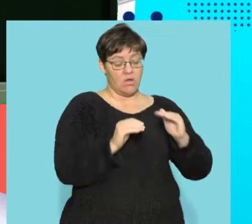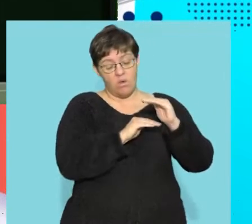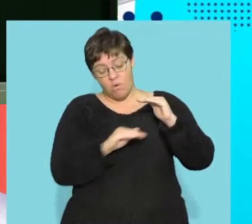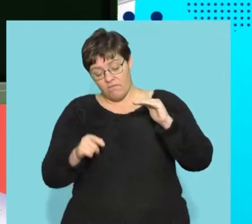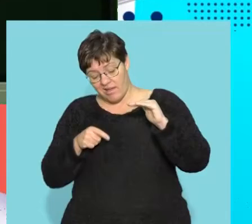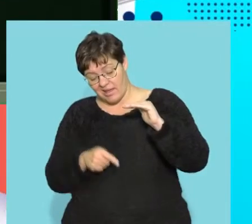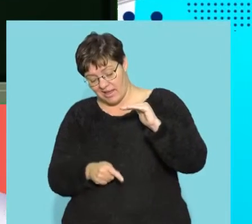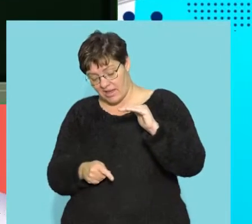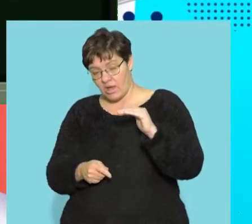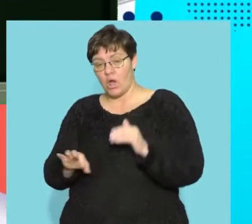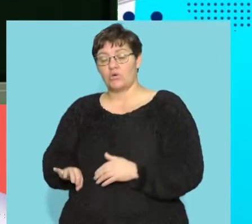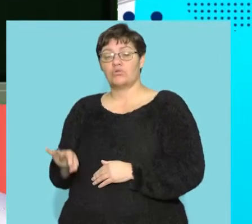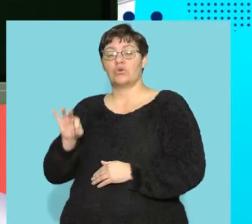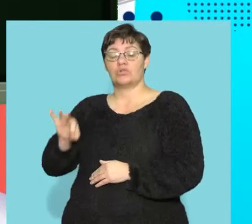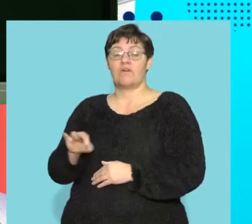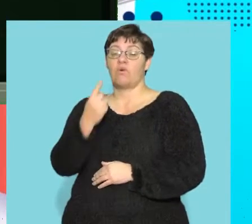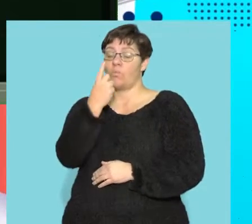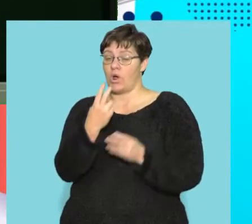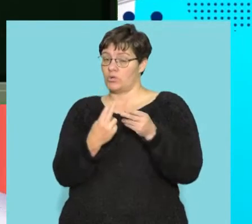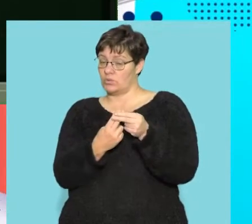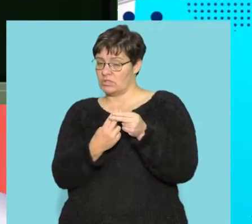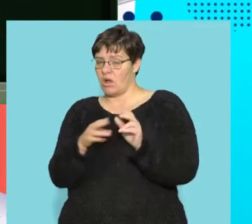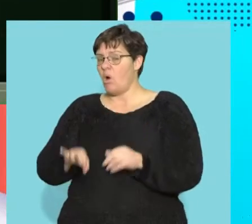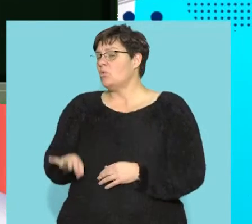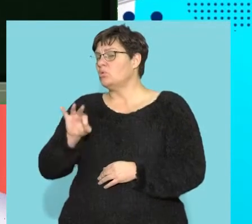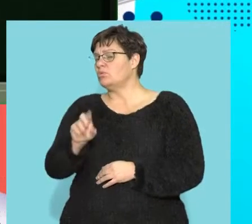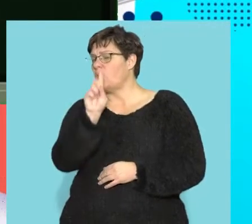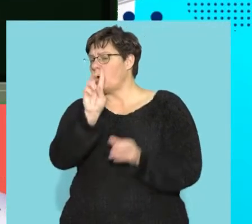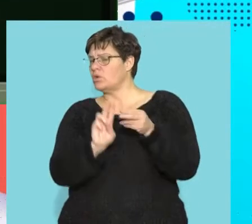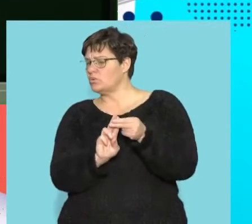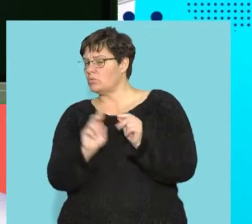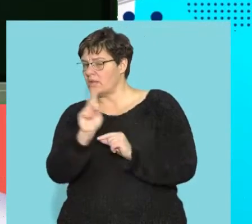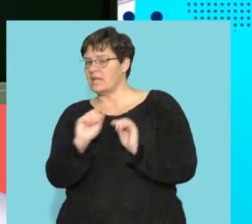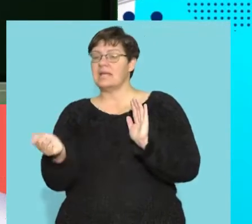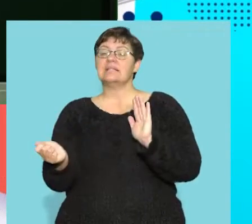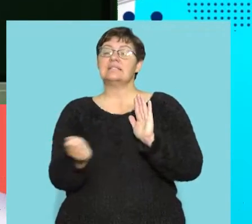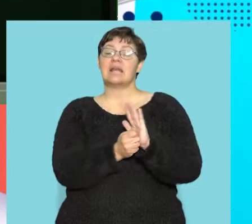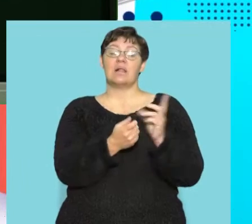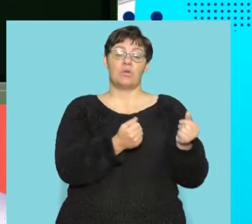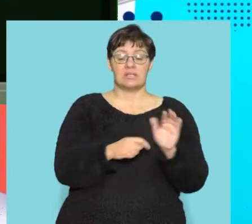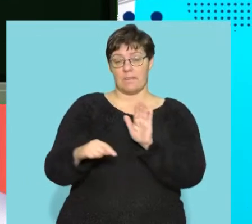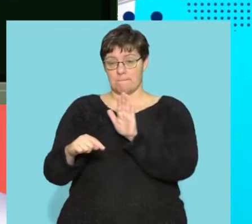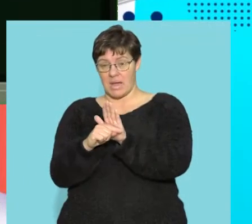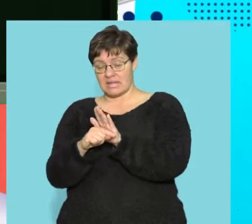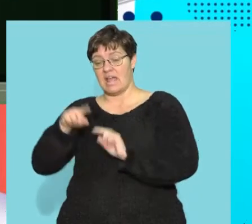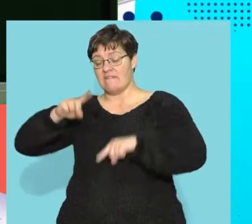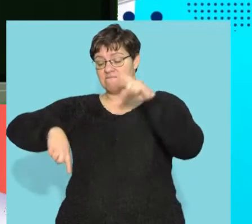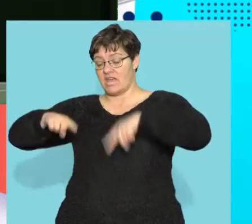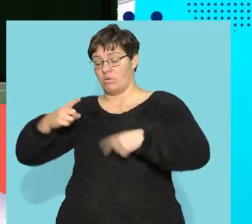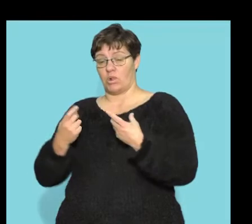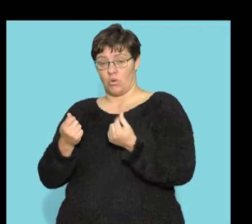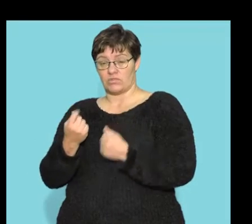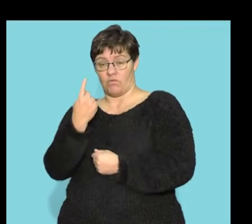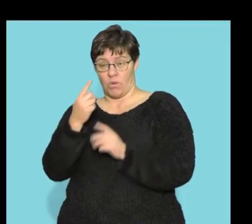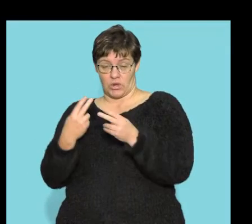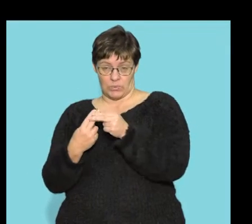your contribution per unit. What is your contribution per unit? Selling price per unit minus variable cost per unit. Let's